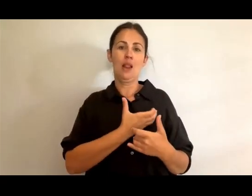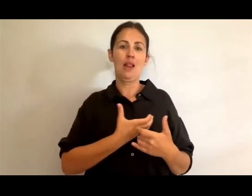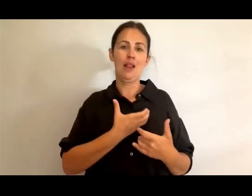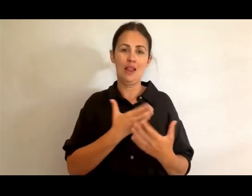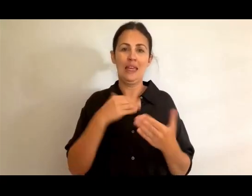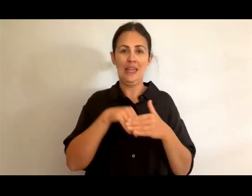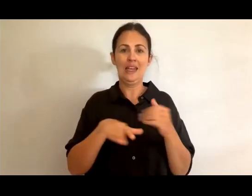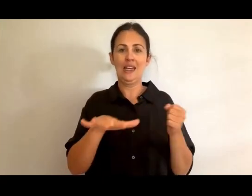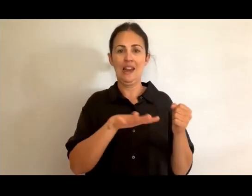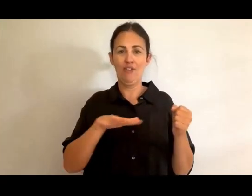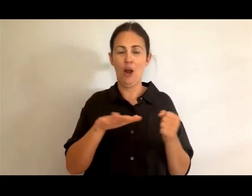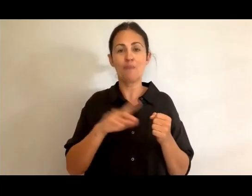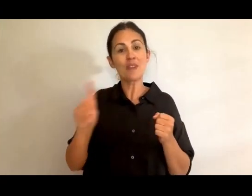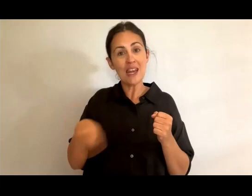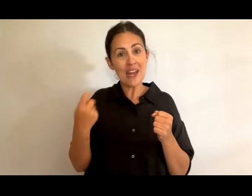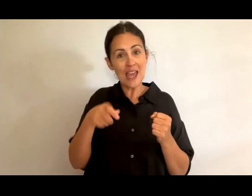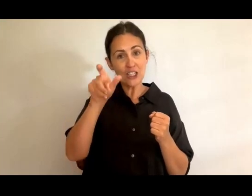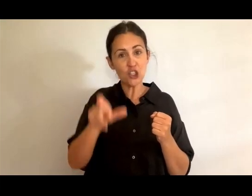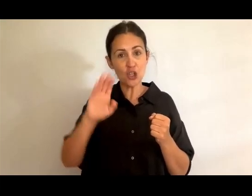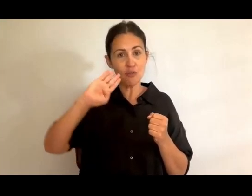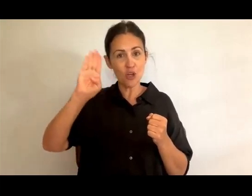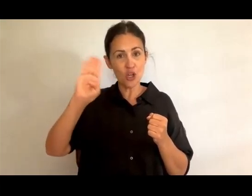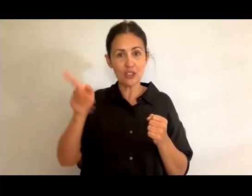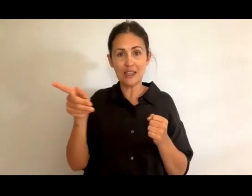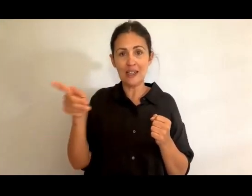to invite to the stage is Andrew Sinclair.